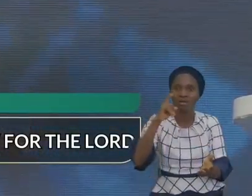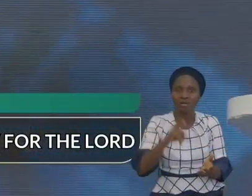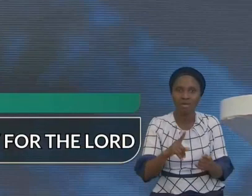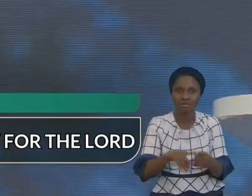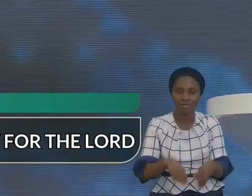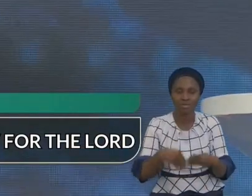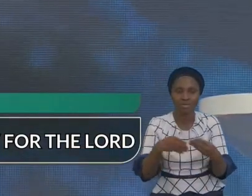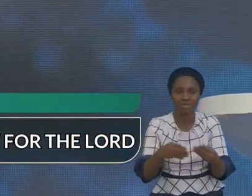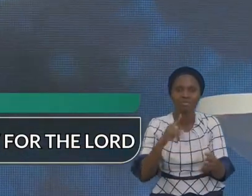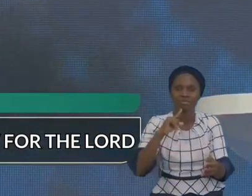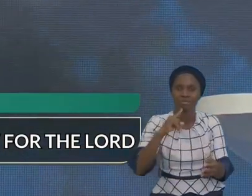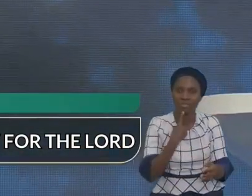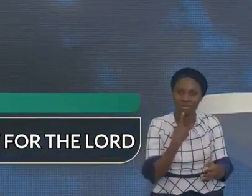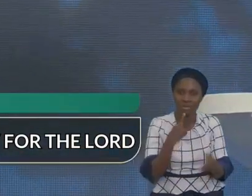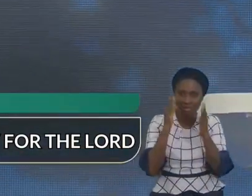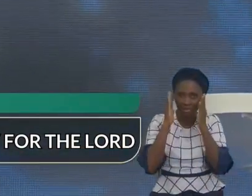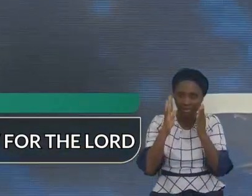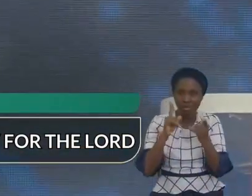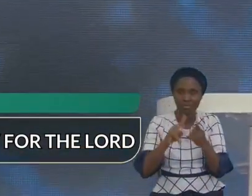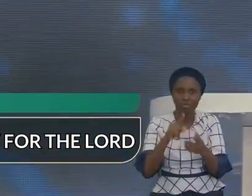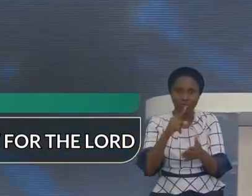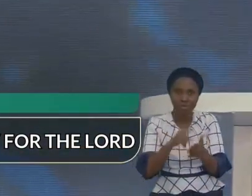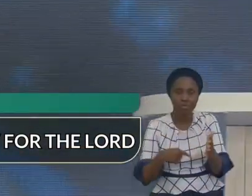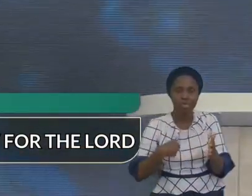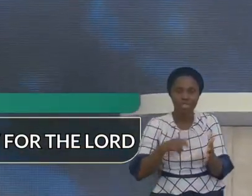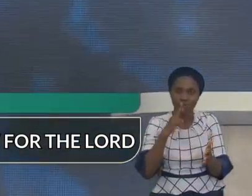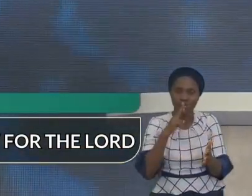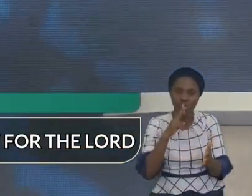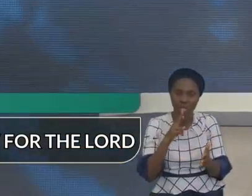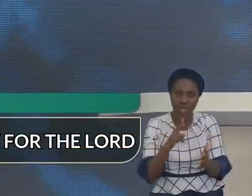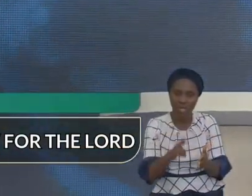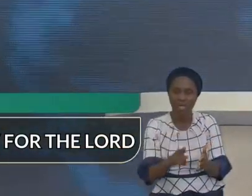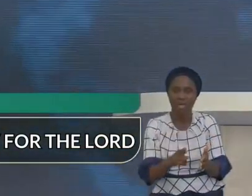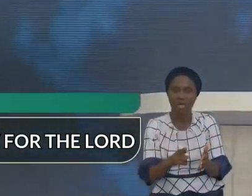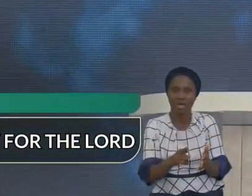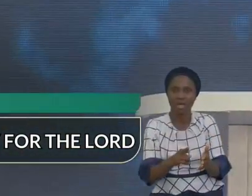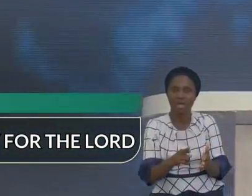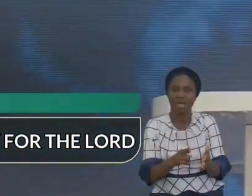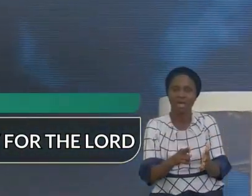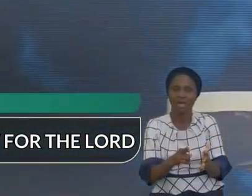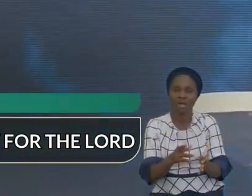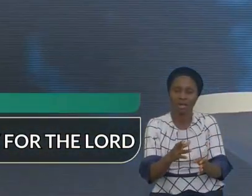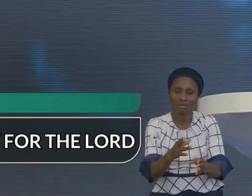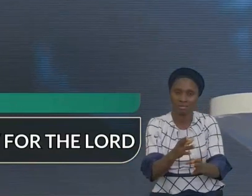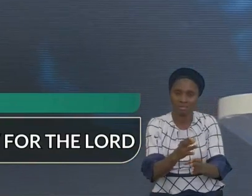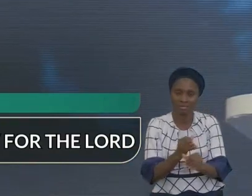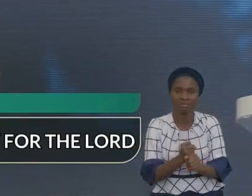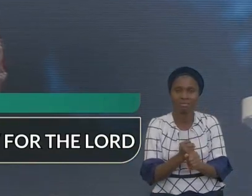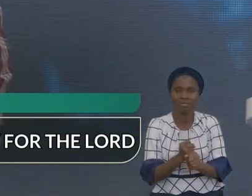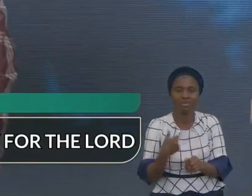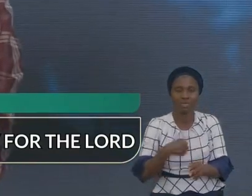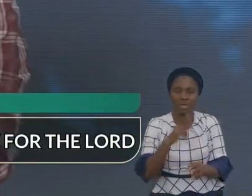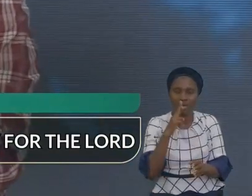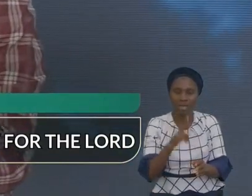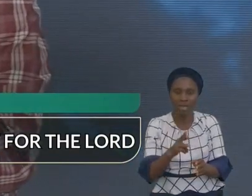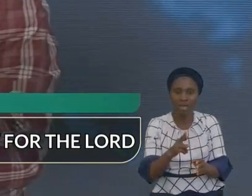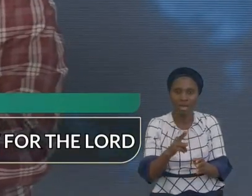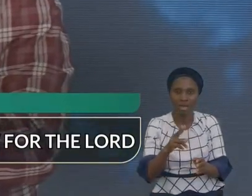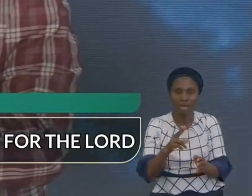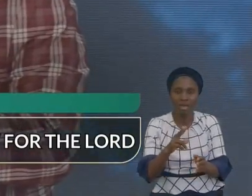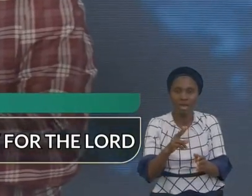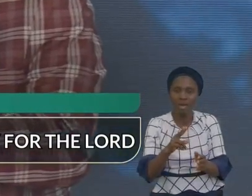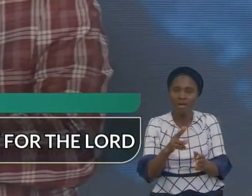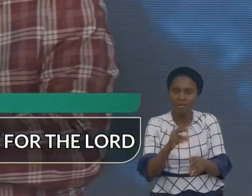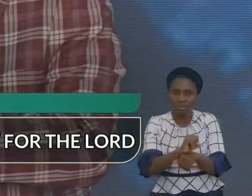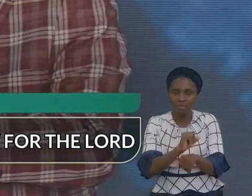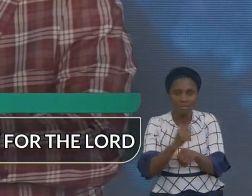That means your mind will not turn here, will not turn there. A man of one goal, a